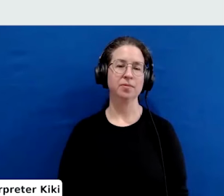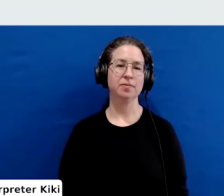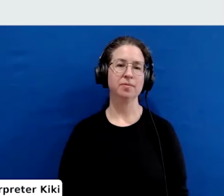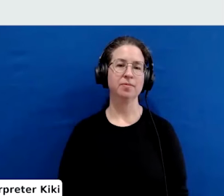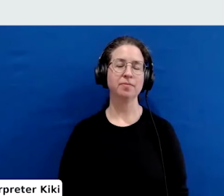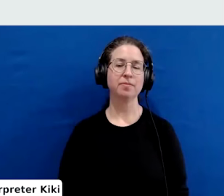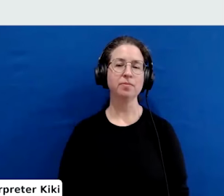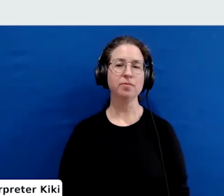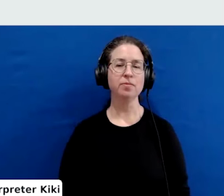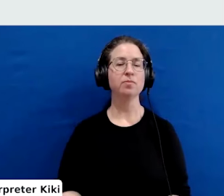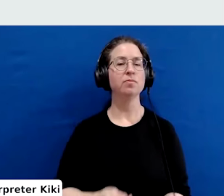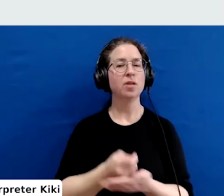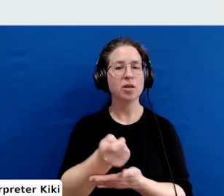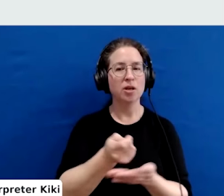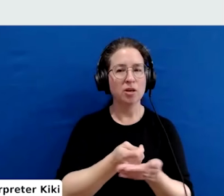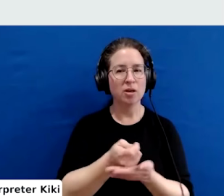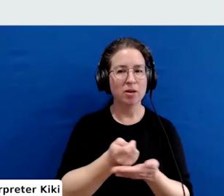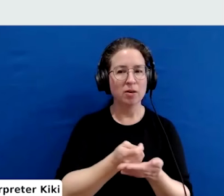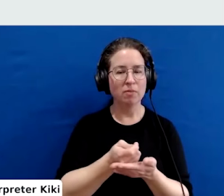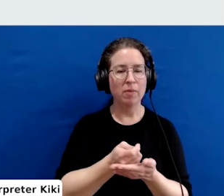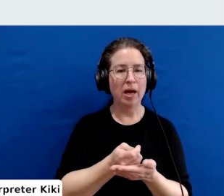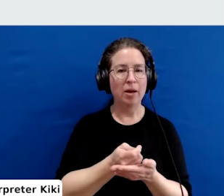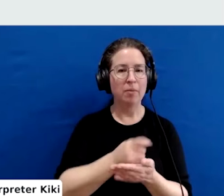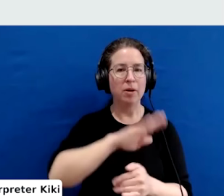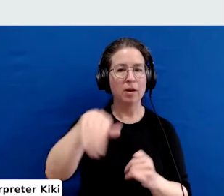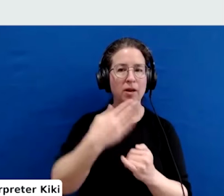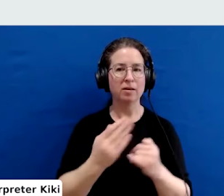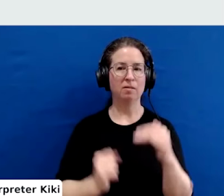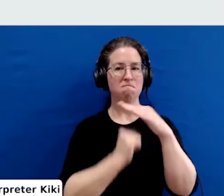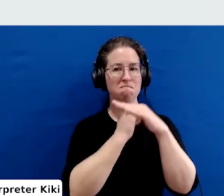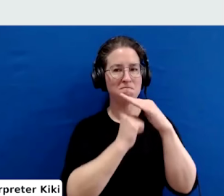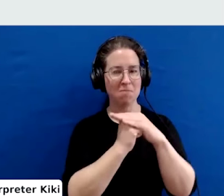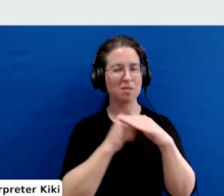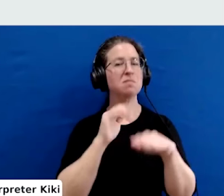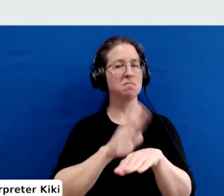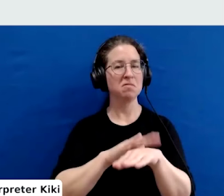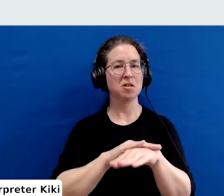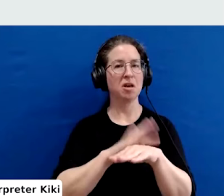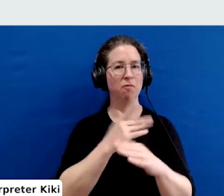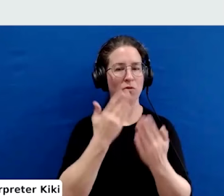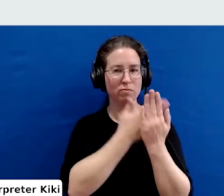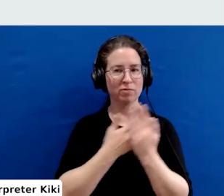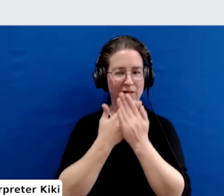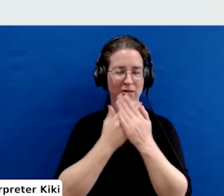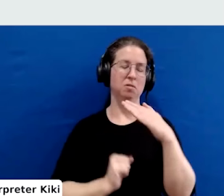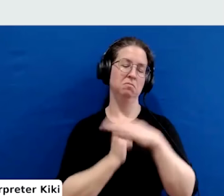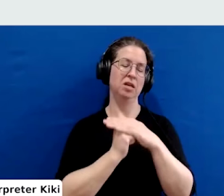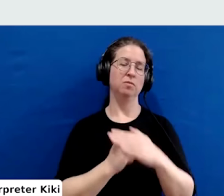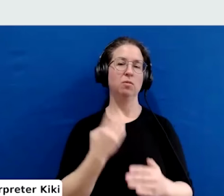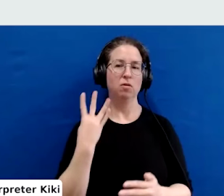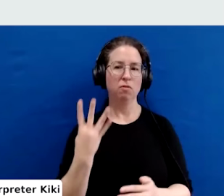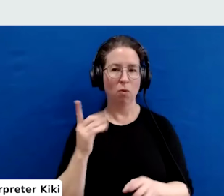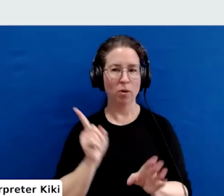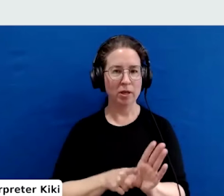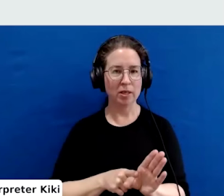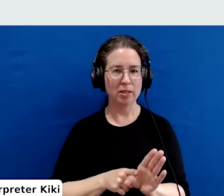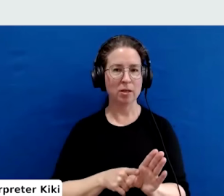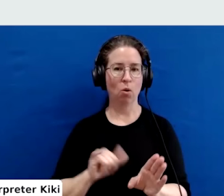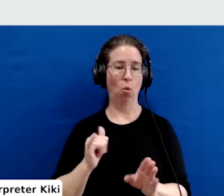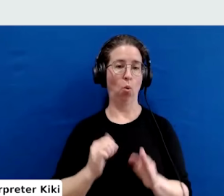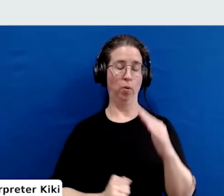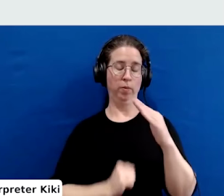Payments are paid out to the maximum duration of the scholarship. So the maximum is 4 years, or the maximum duration